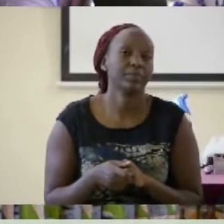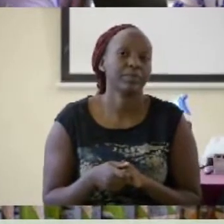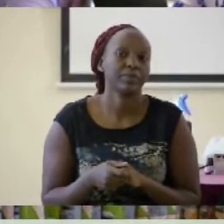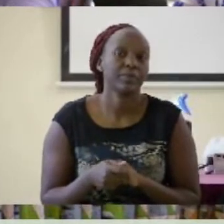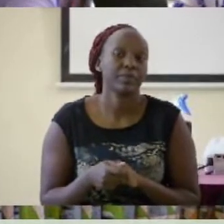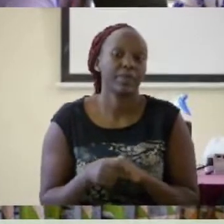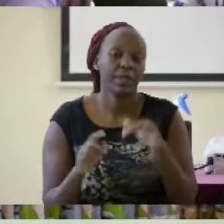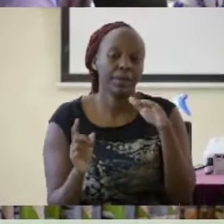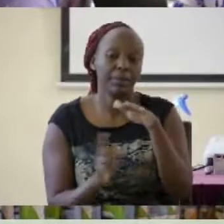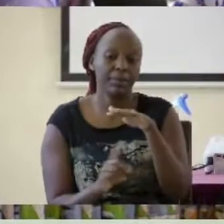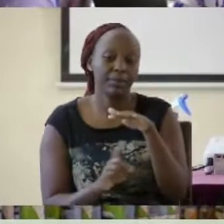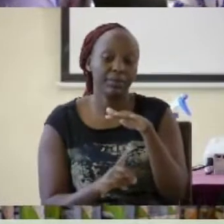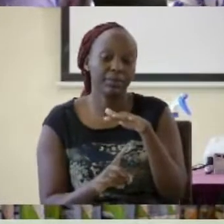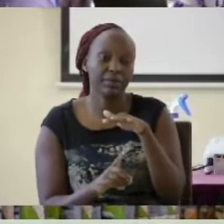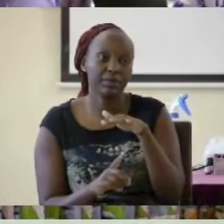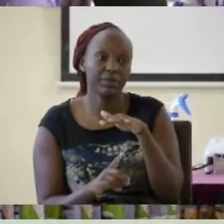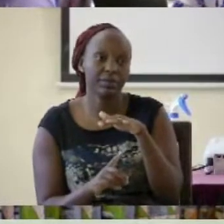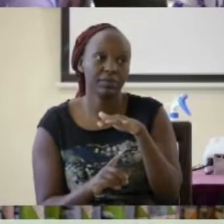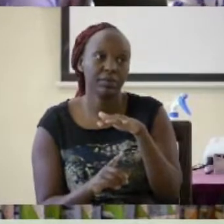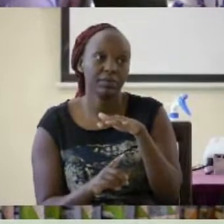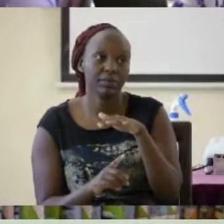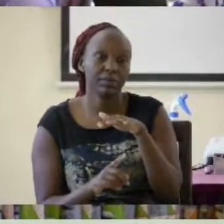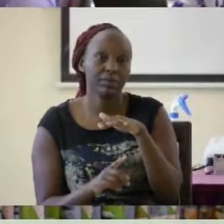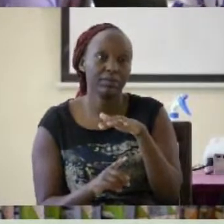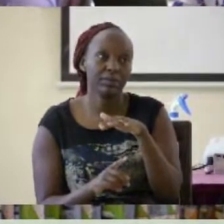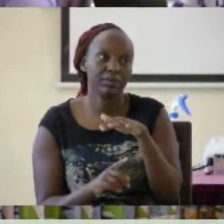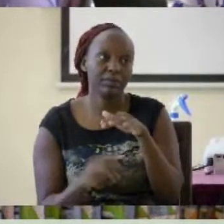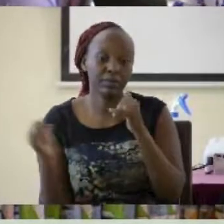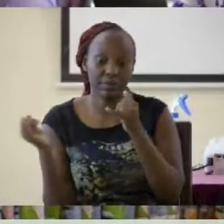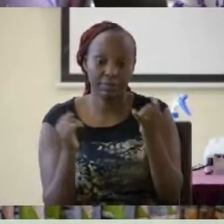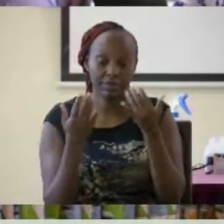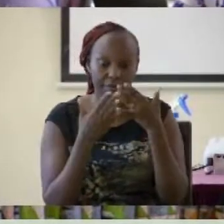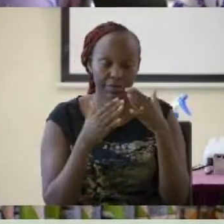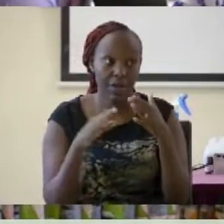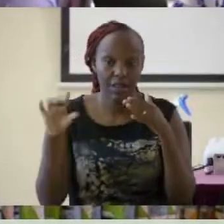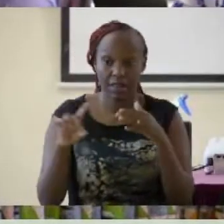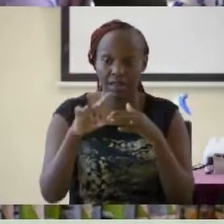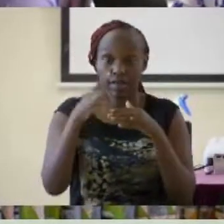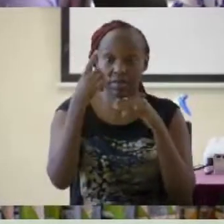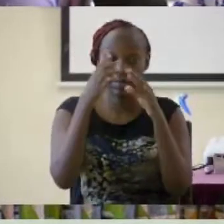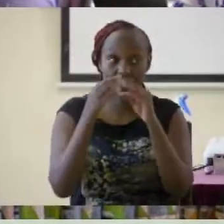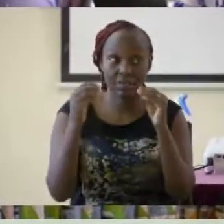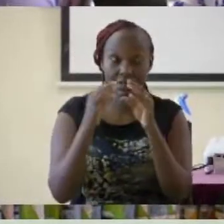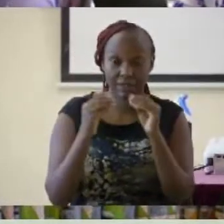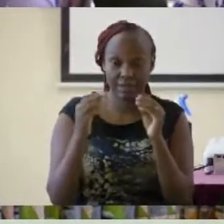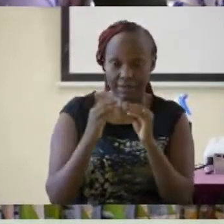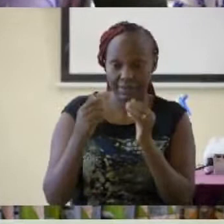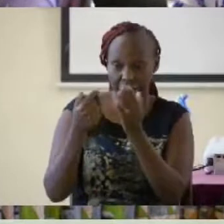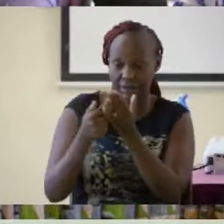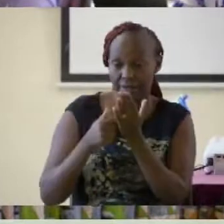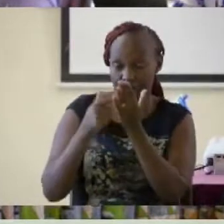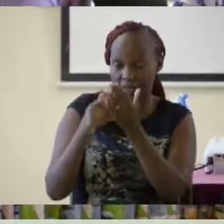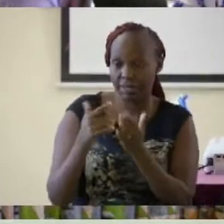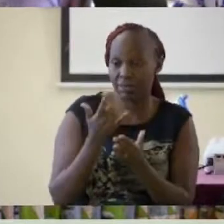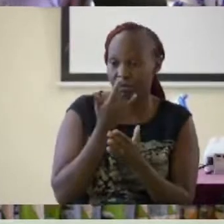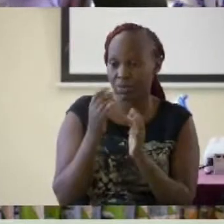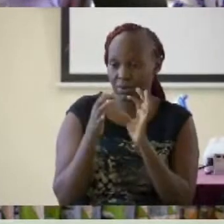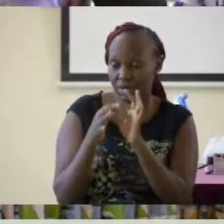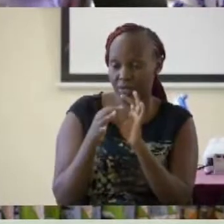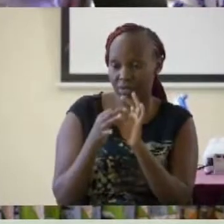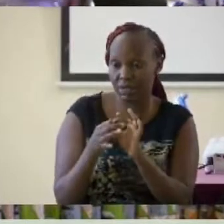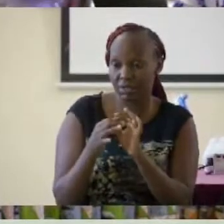the Minister for Works. And the first session was to discuss Luo culture